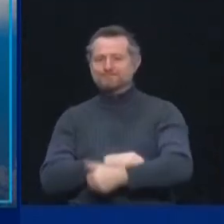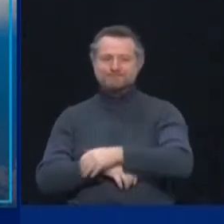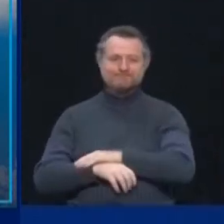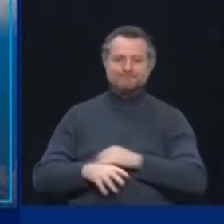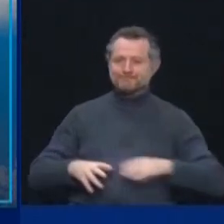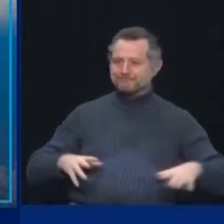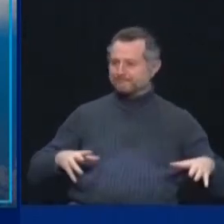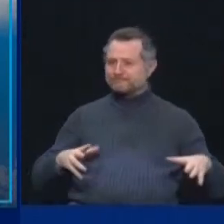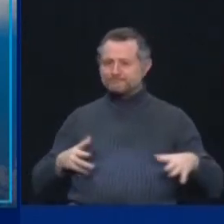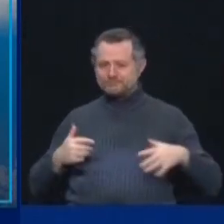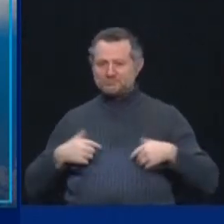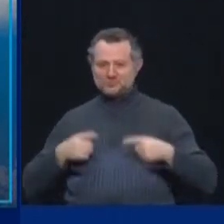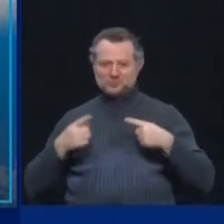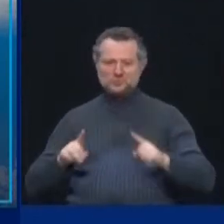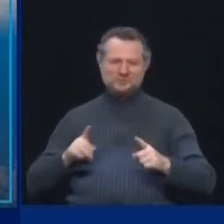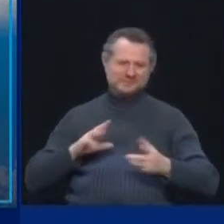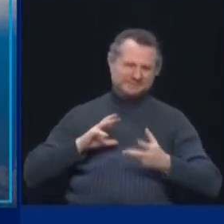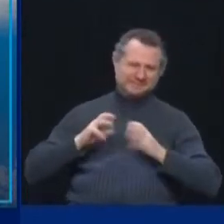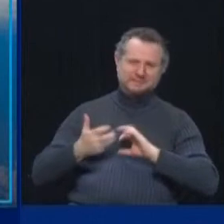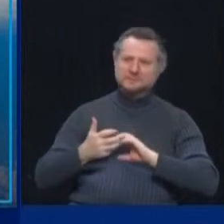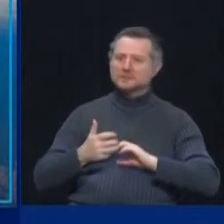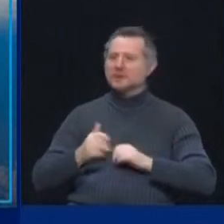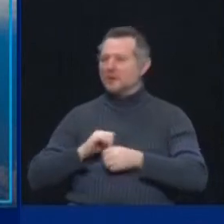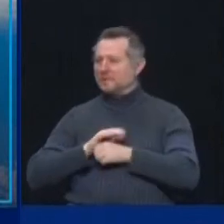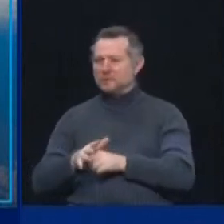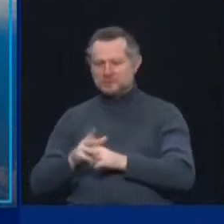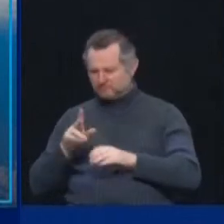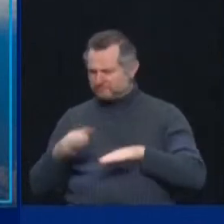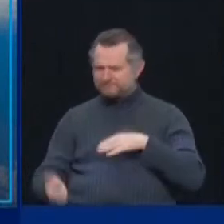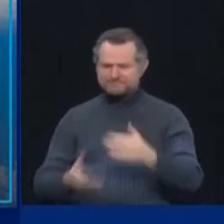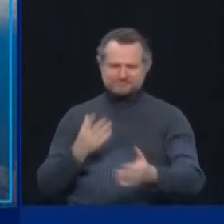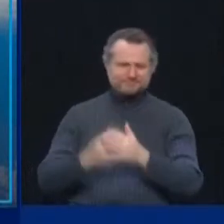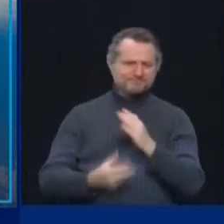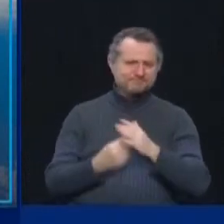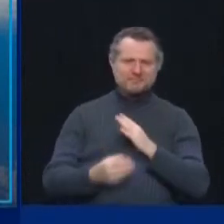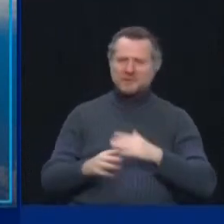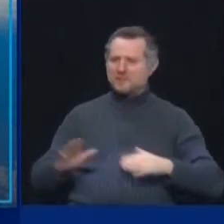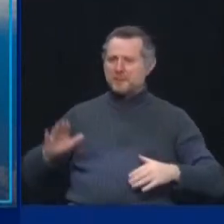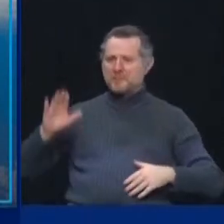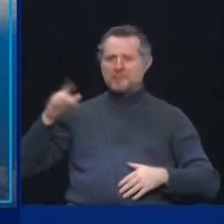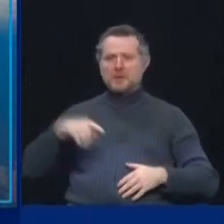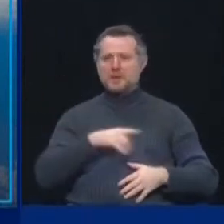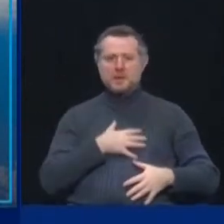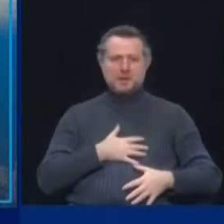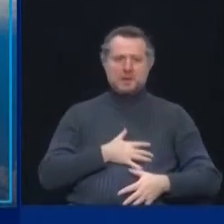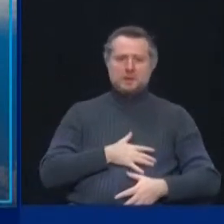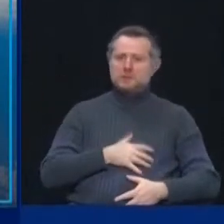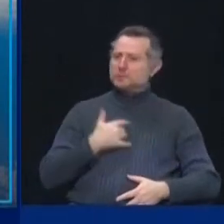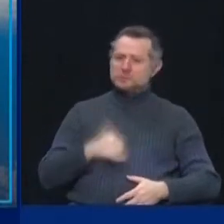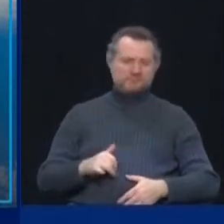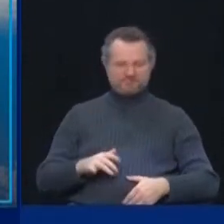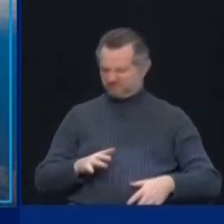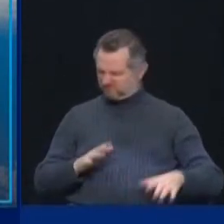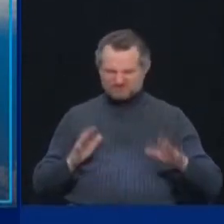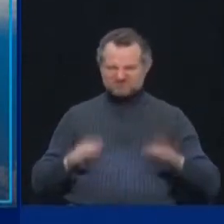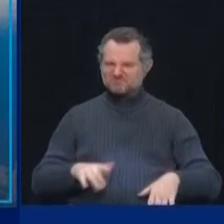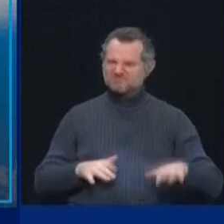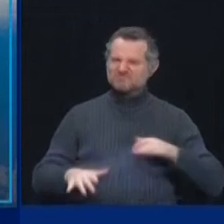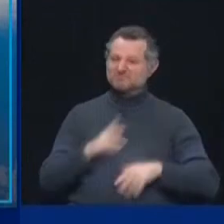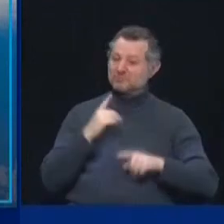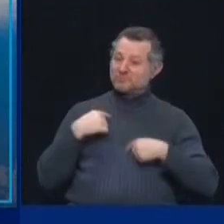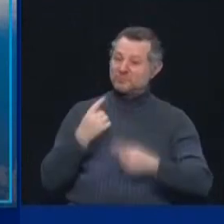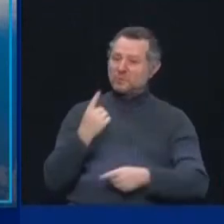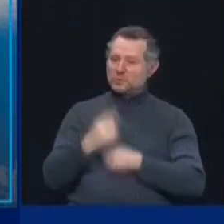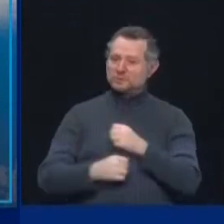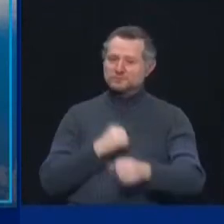their darkest and they were the most frightened. After what we did over this past year, don't tell